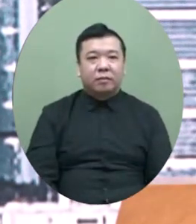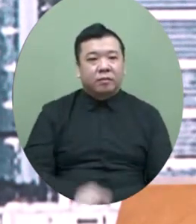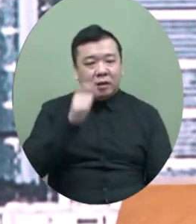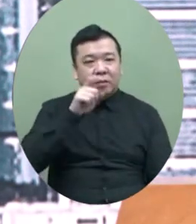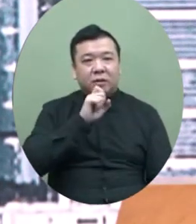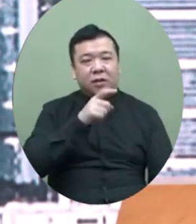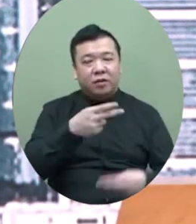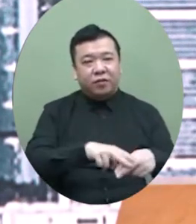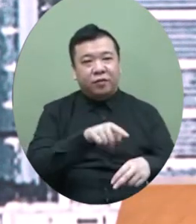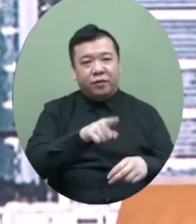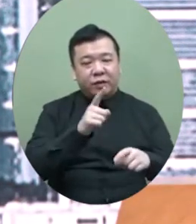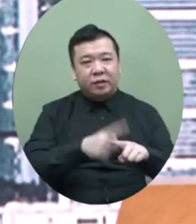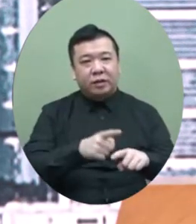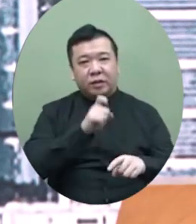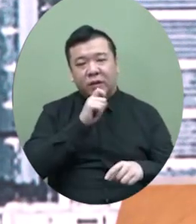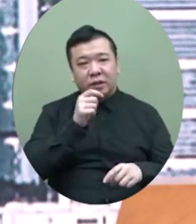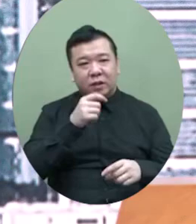lockdown? And also,